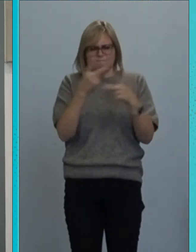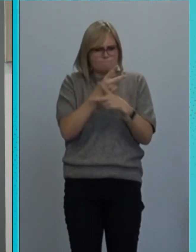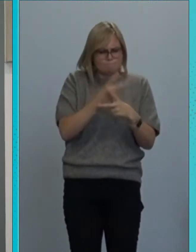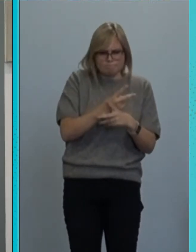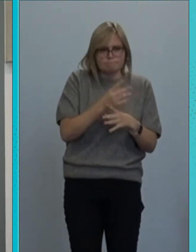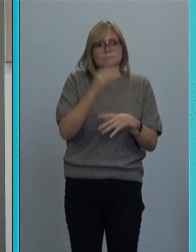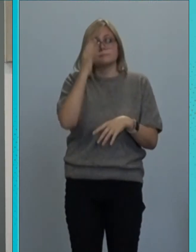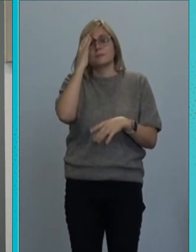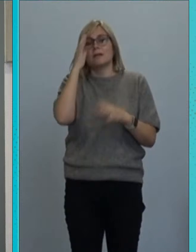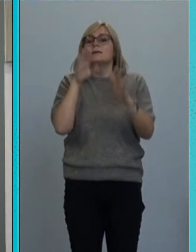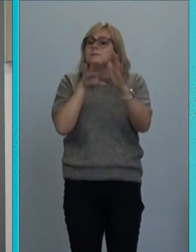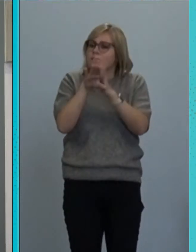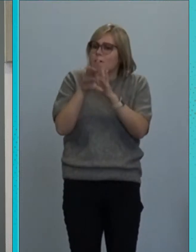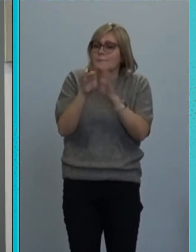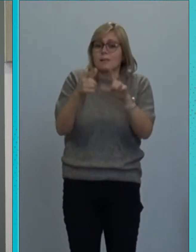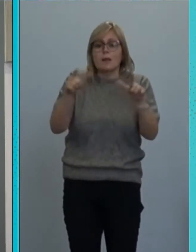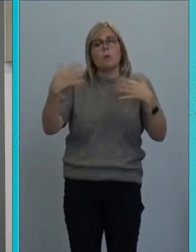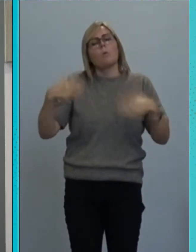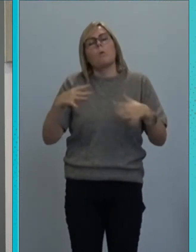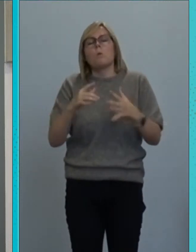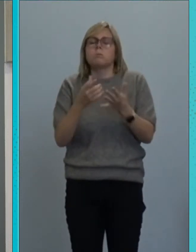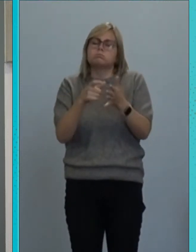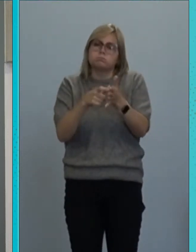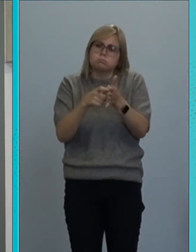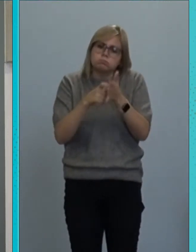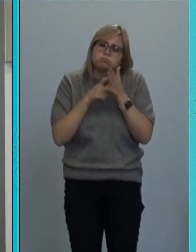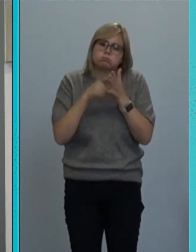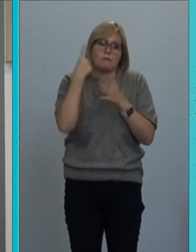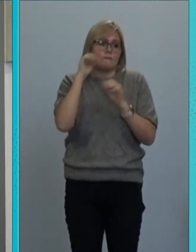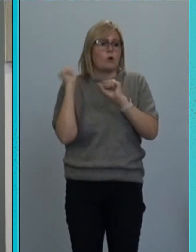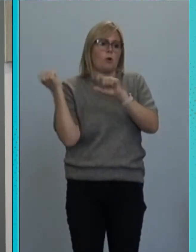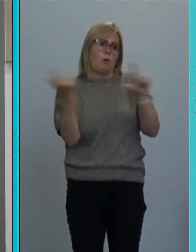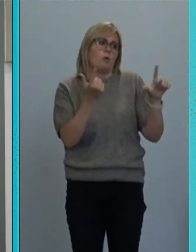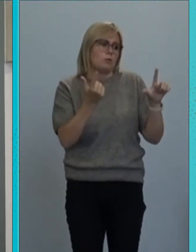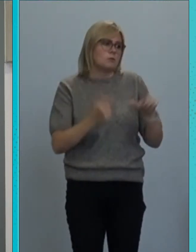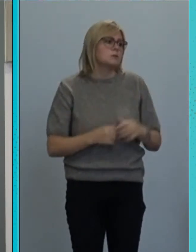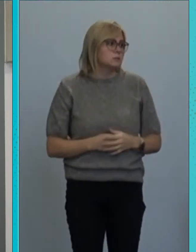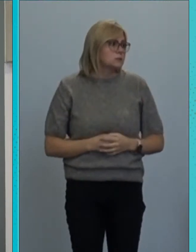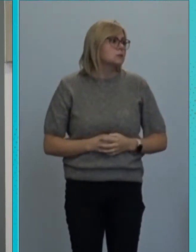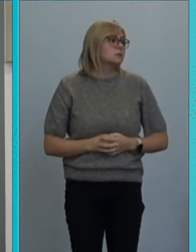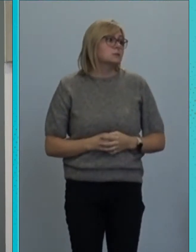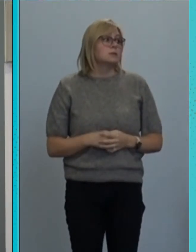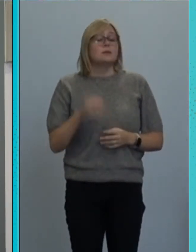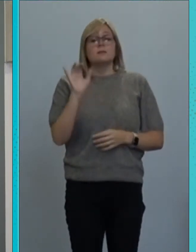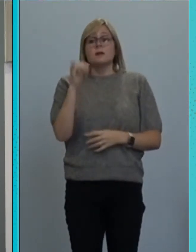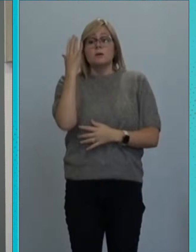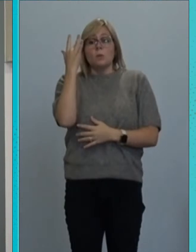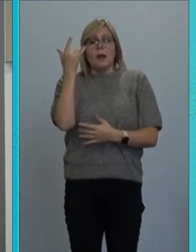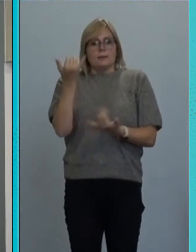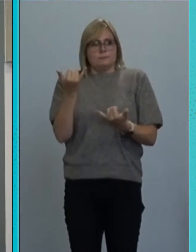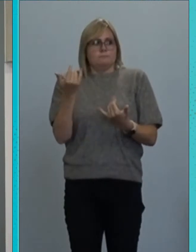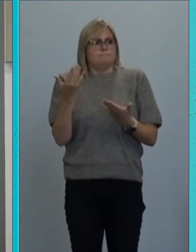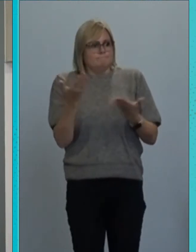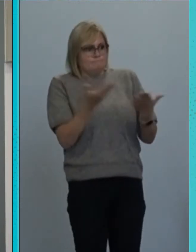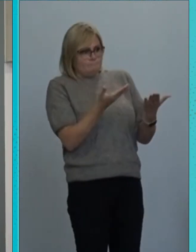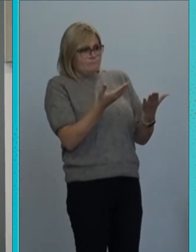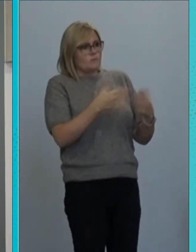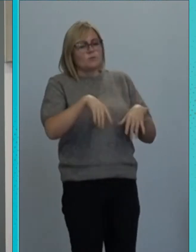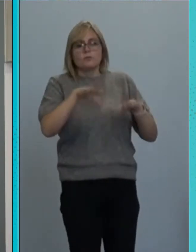is absolutely crucial for us all. This brings me back to the Boys of